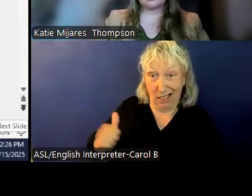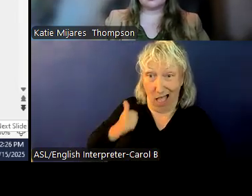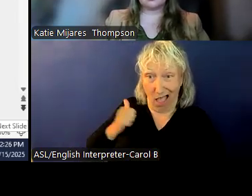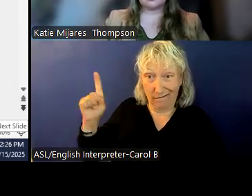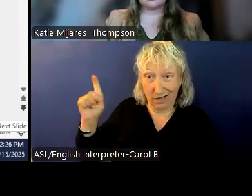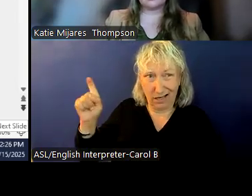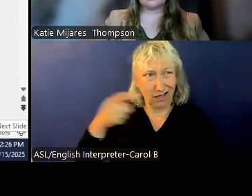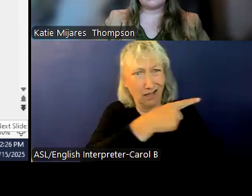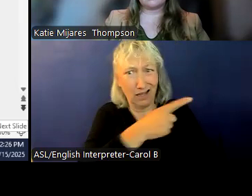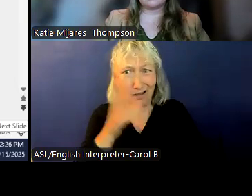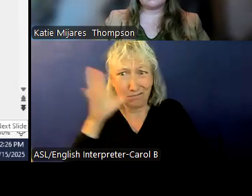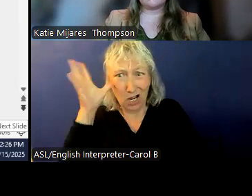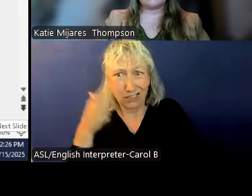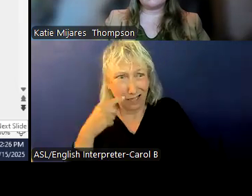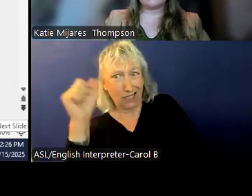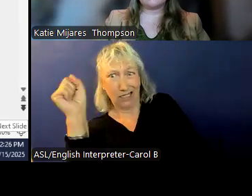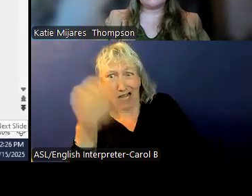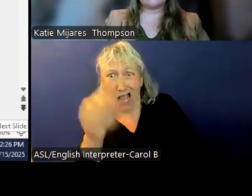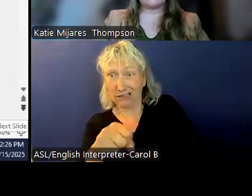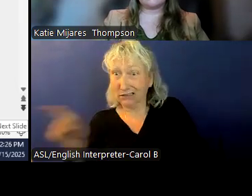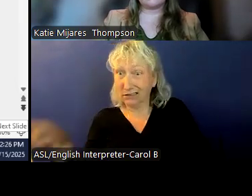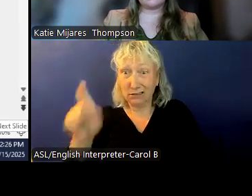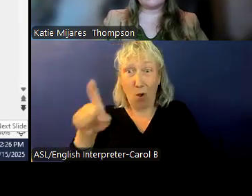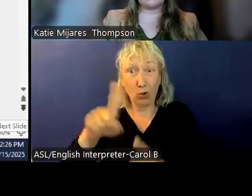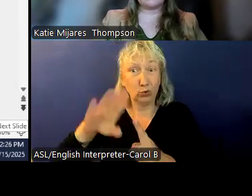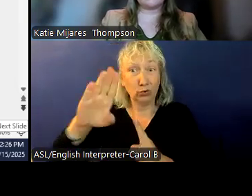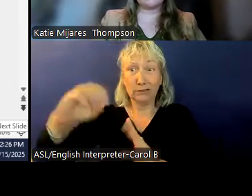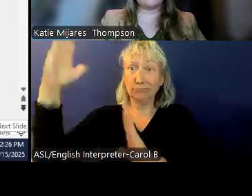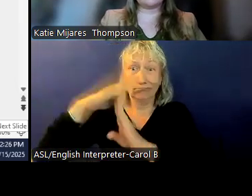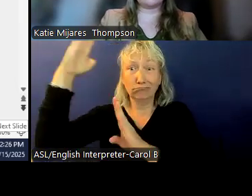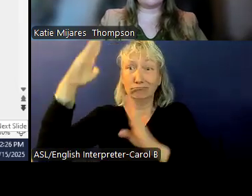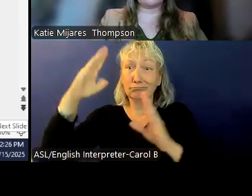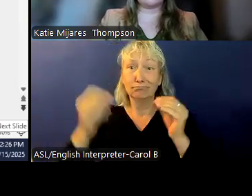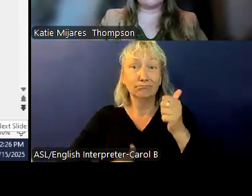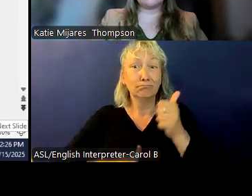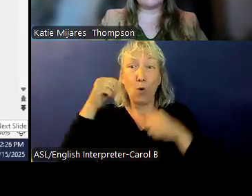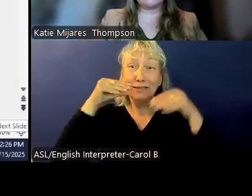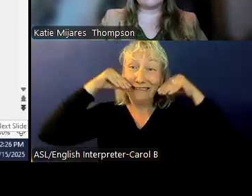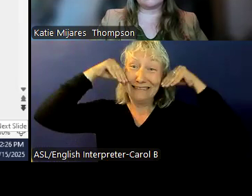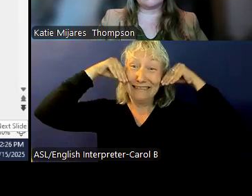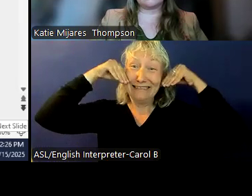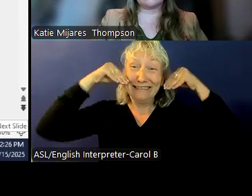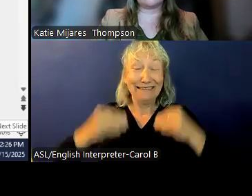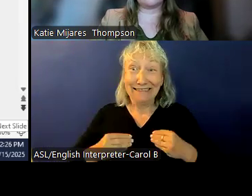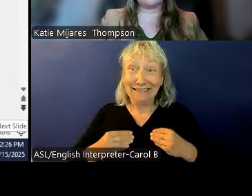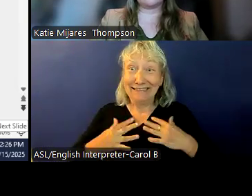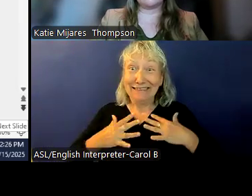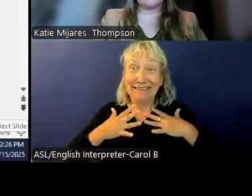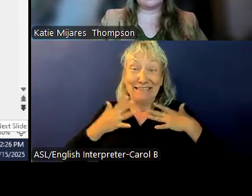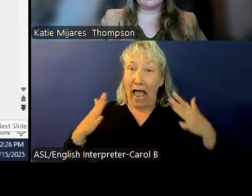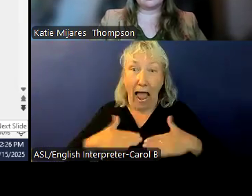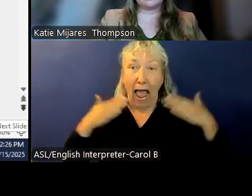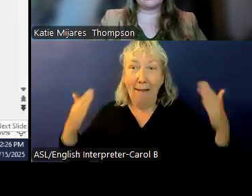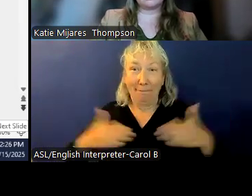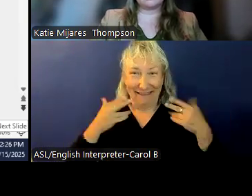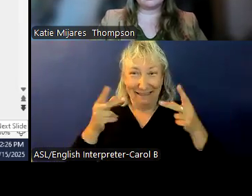well, I certainly hope so. It's supposed to be the happiest place on earth. And that's the way I remember what you can use ABLE funds for. You can take your